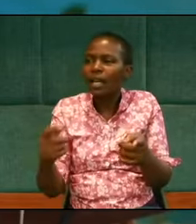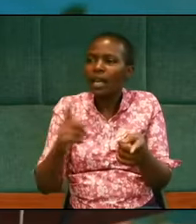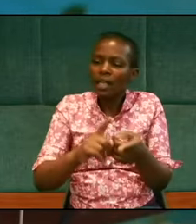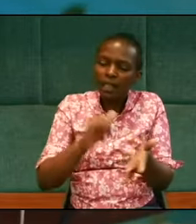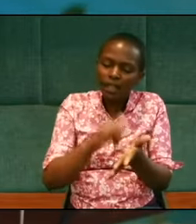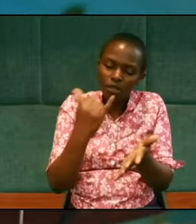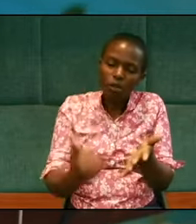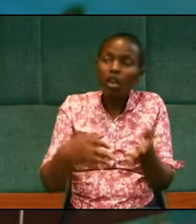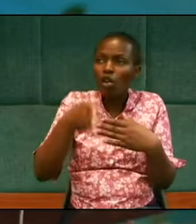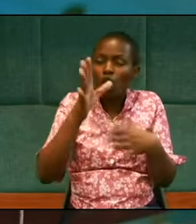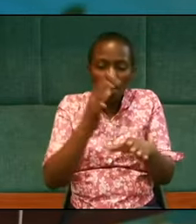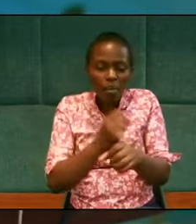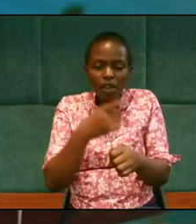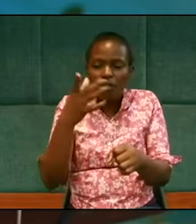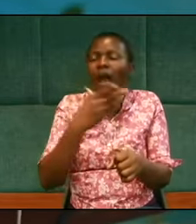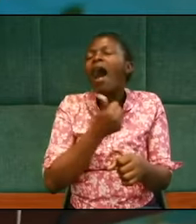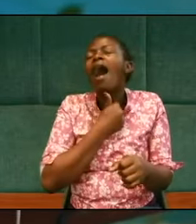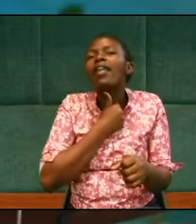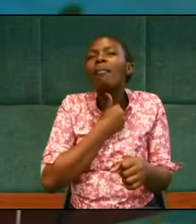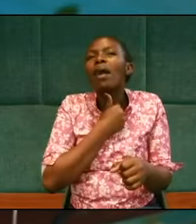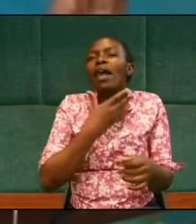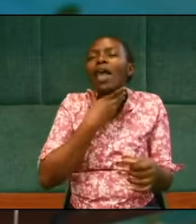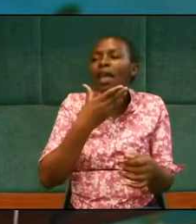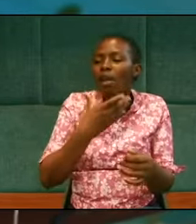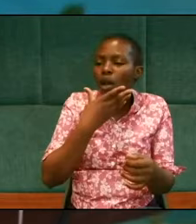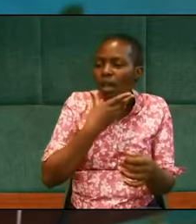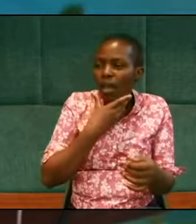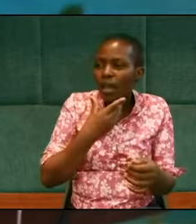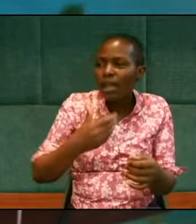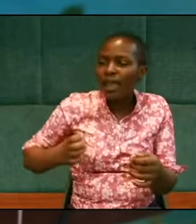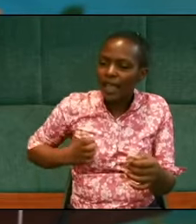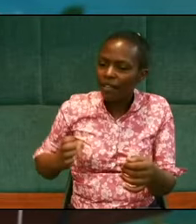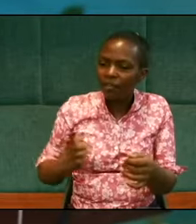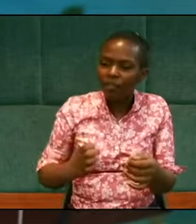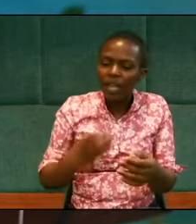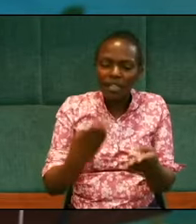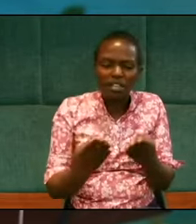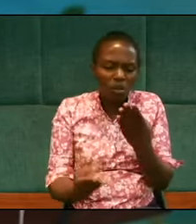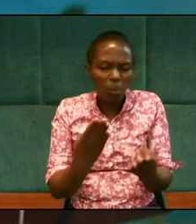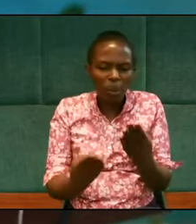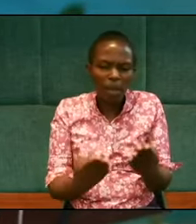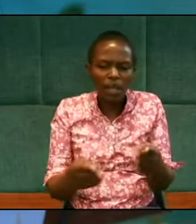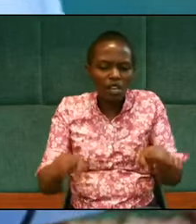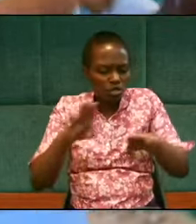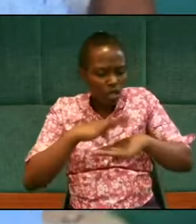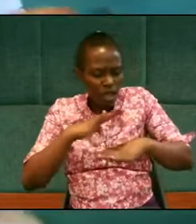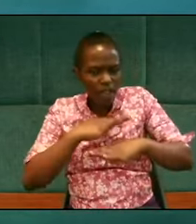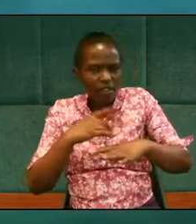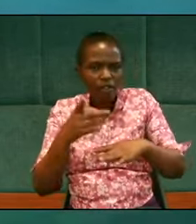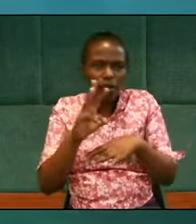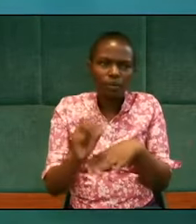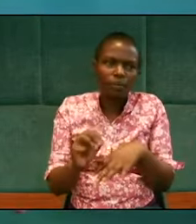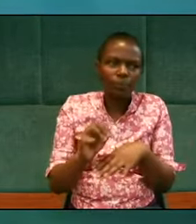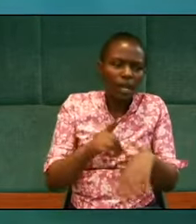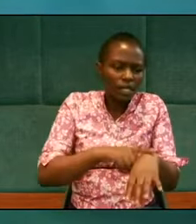a wife or a spouse comparable, suitable to him. In other words, when you take